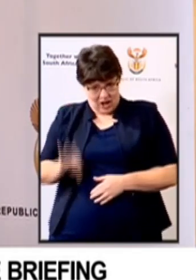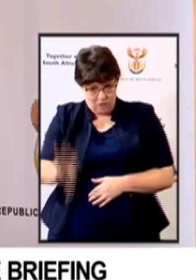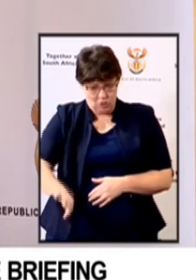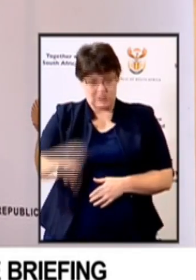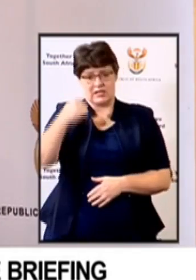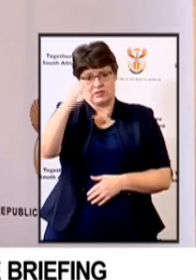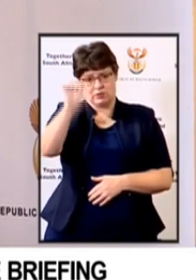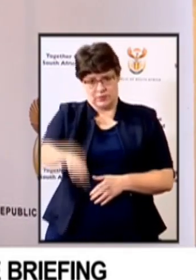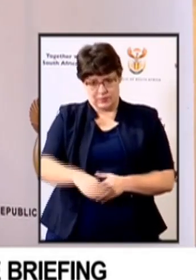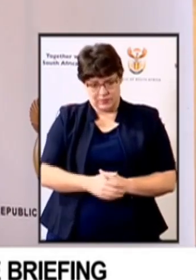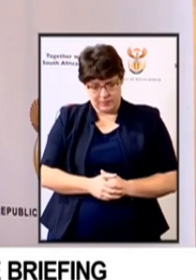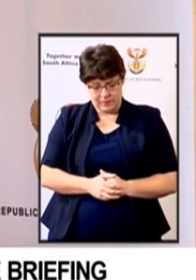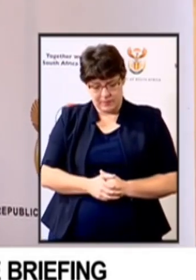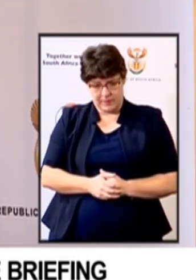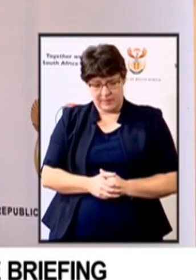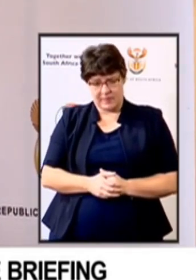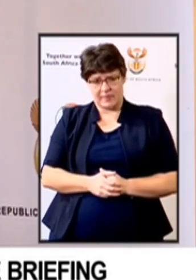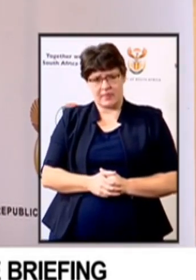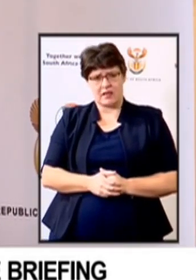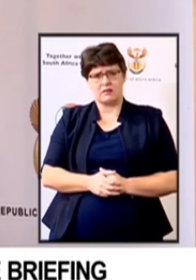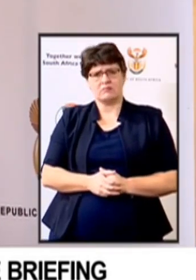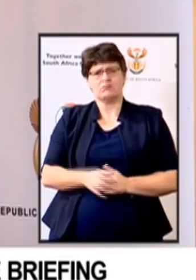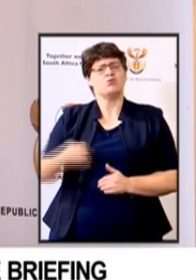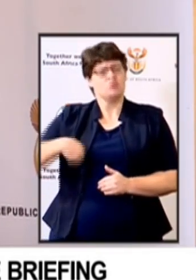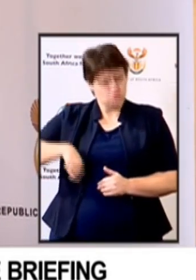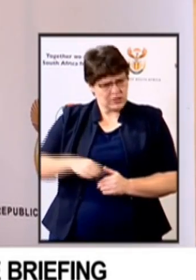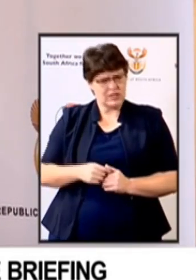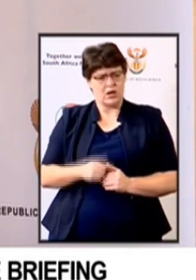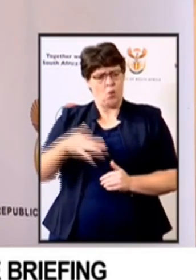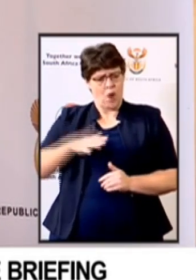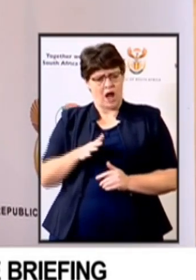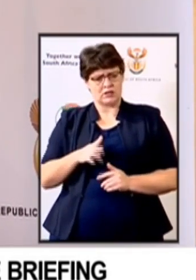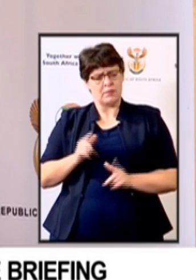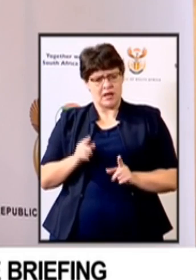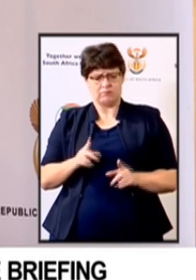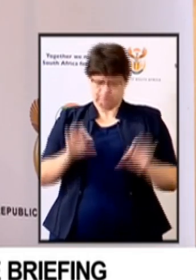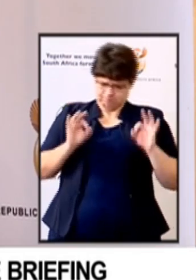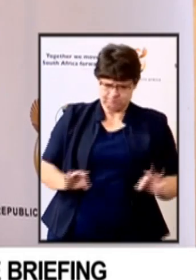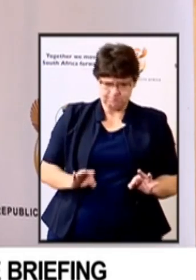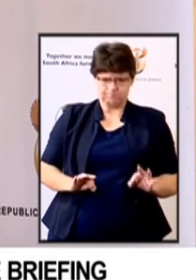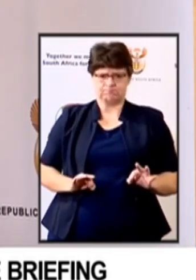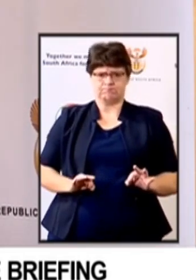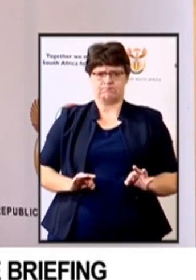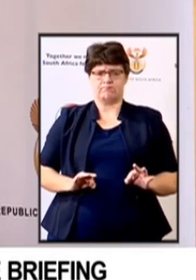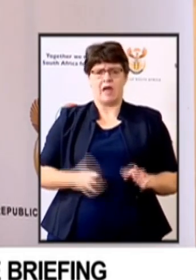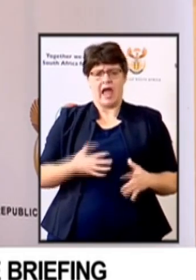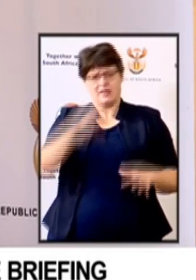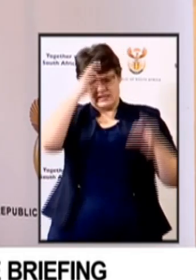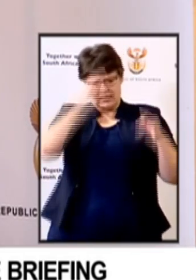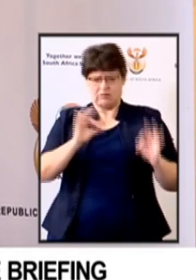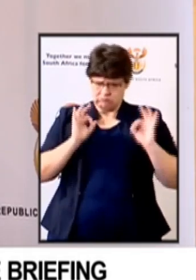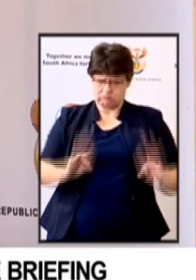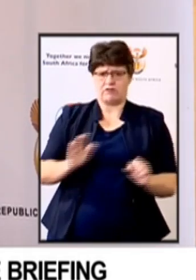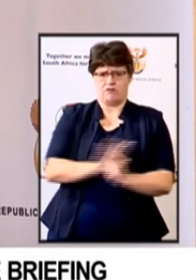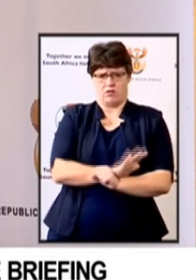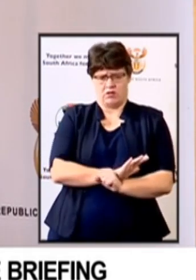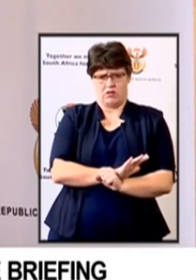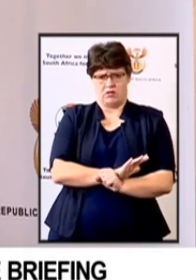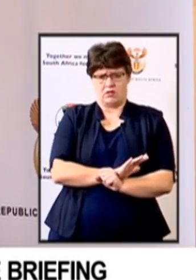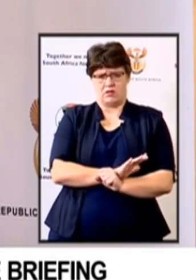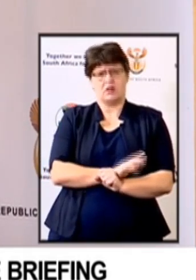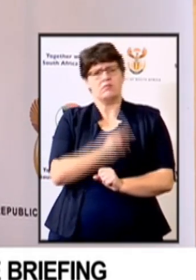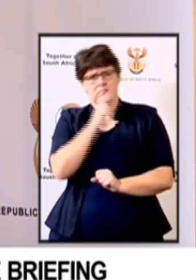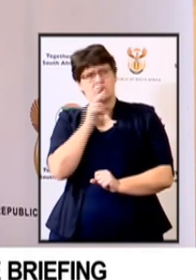We also endeavored to be prompt and to be very decisive in our decision-making in relation to